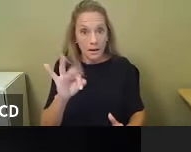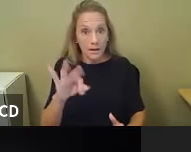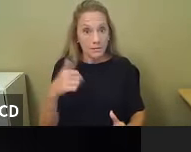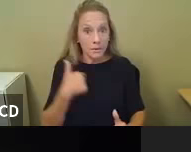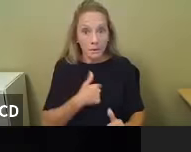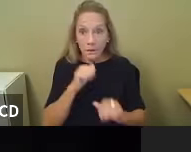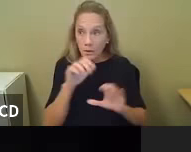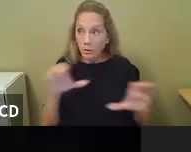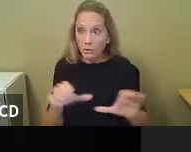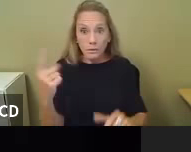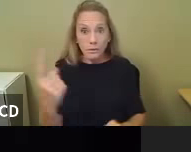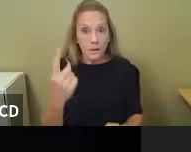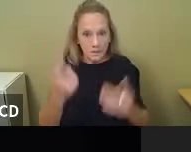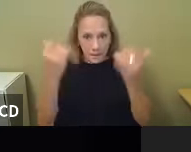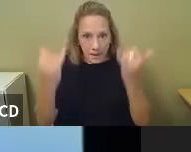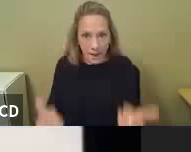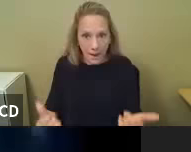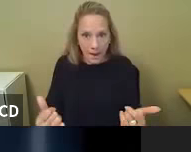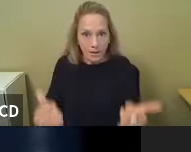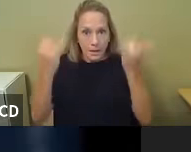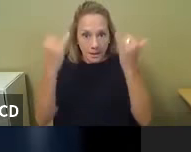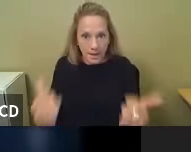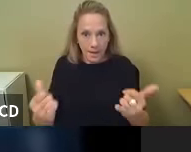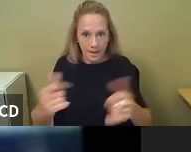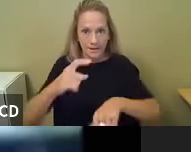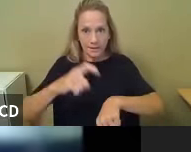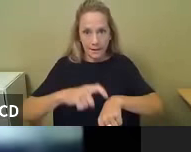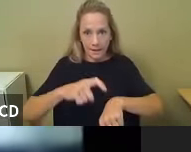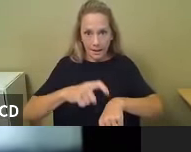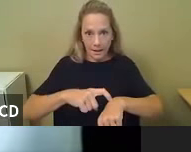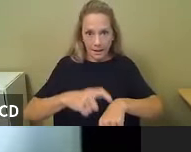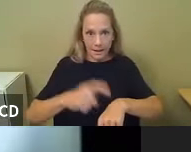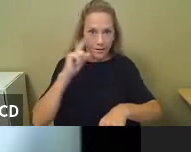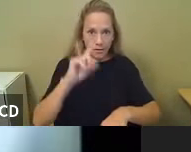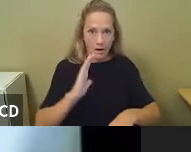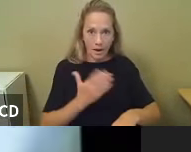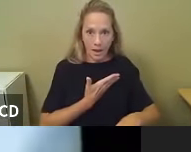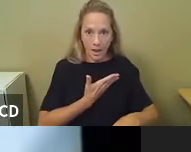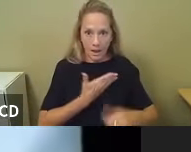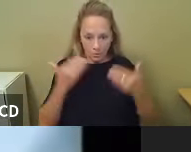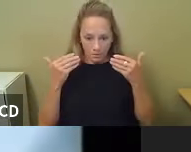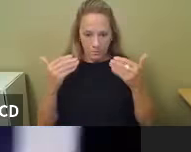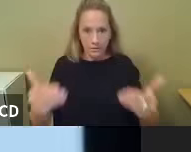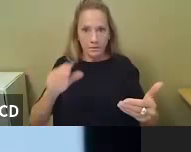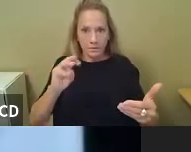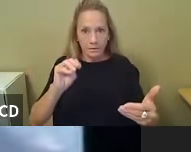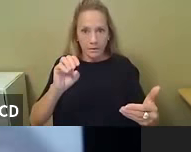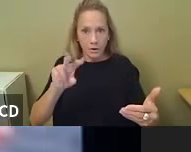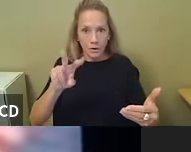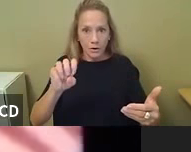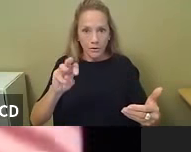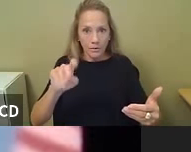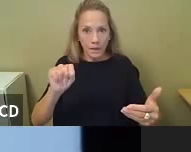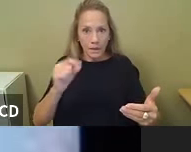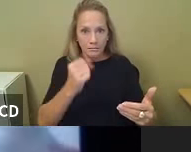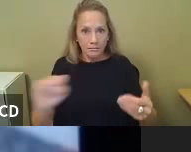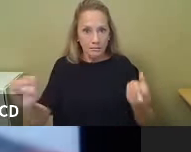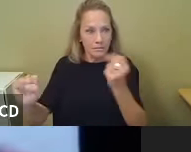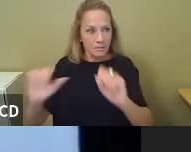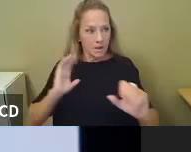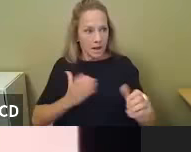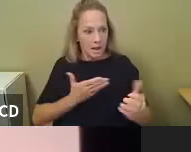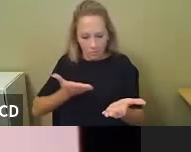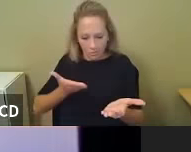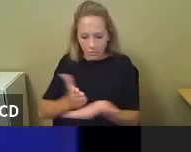and act now. Now is the time for a movement that champions our God-given